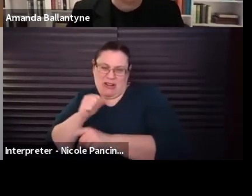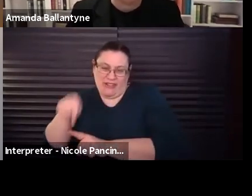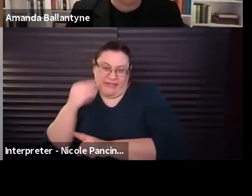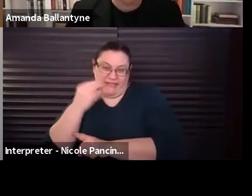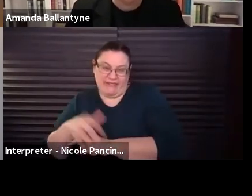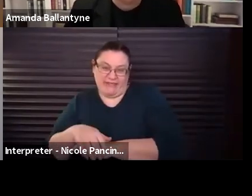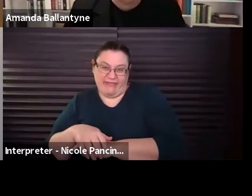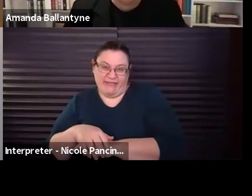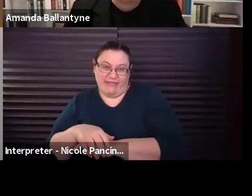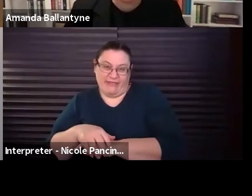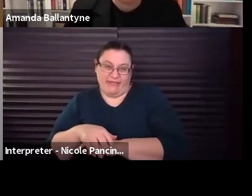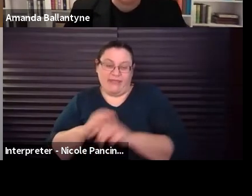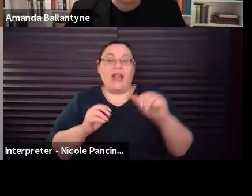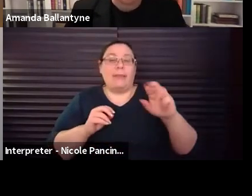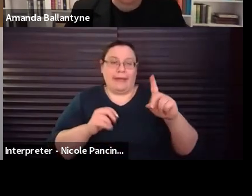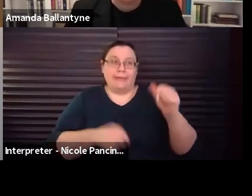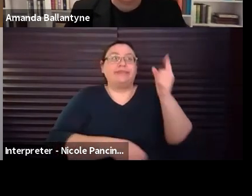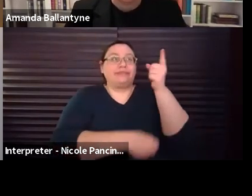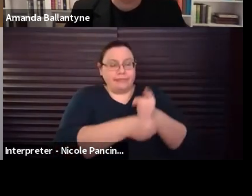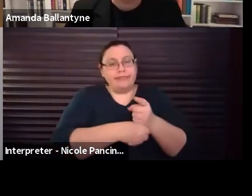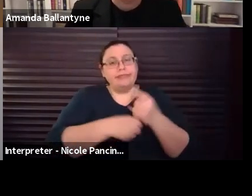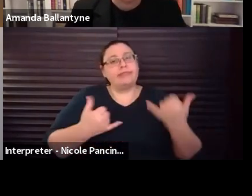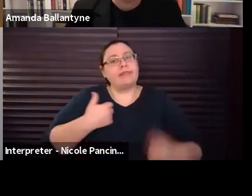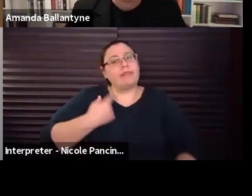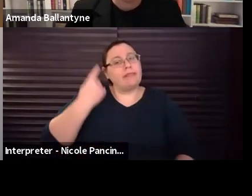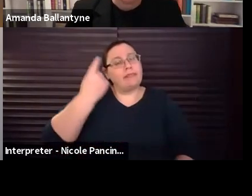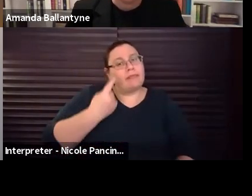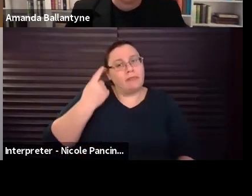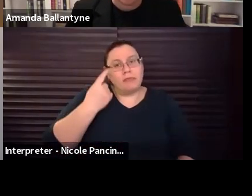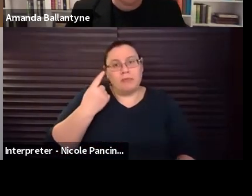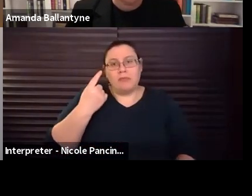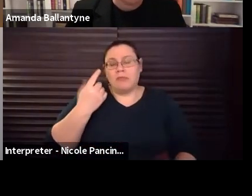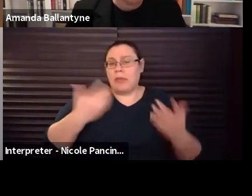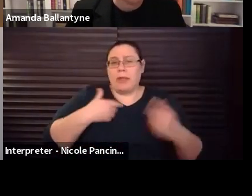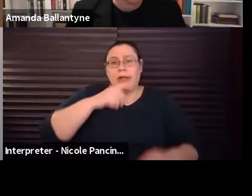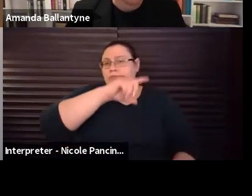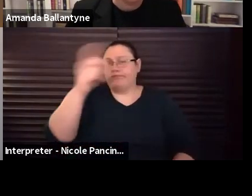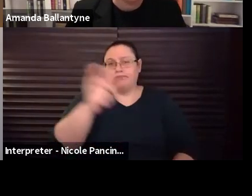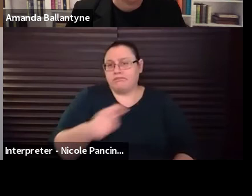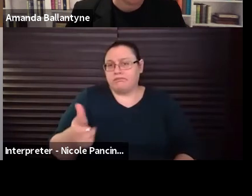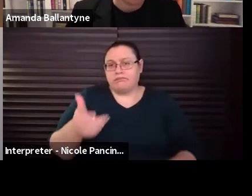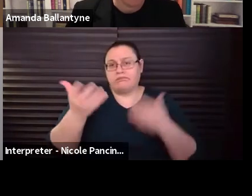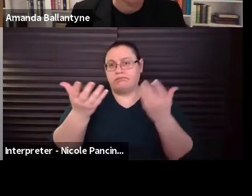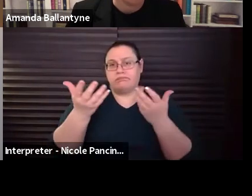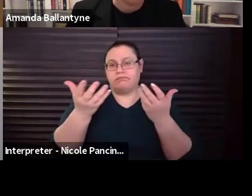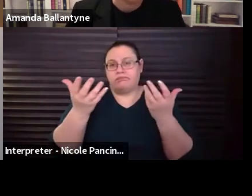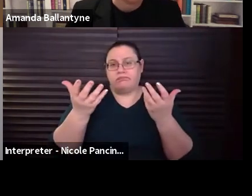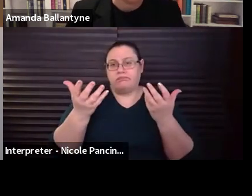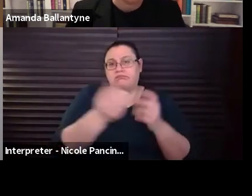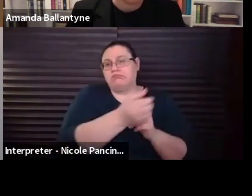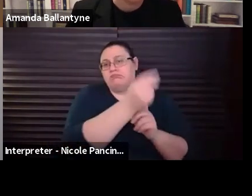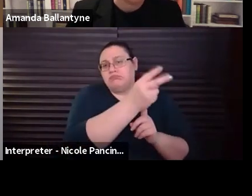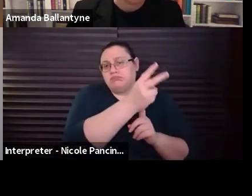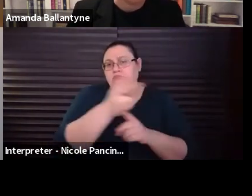Great. So I'm wondering if we could just go around and give you each like a couple minutes to